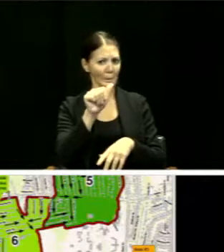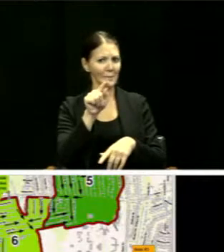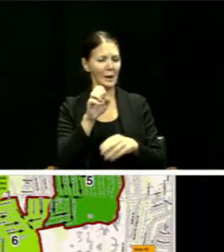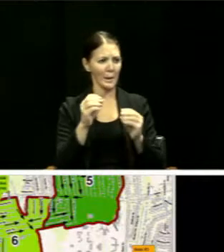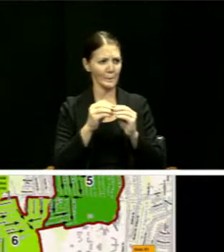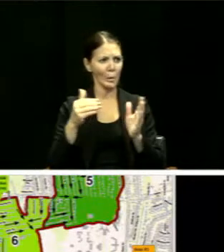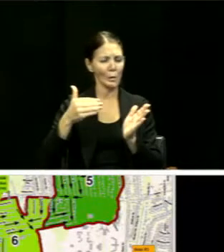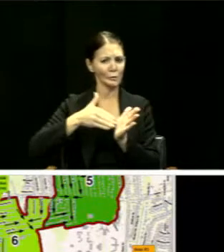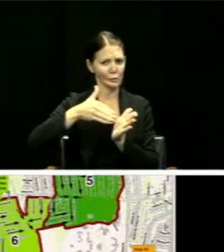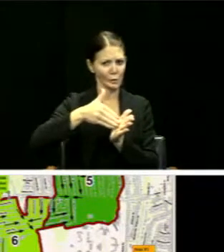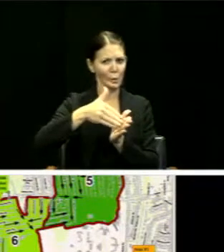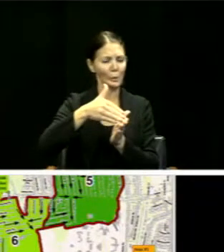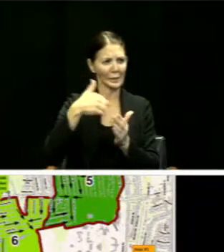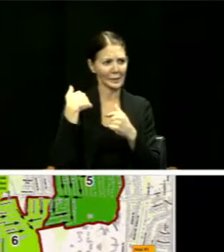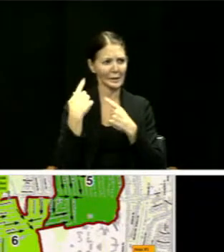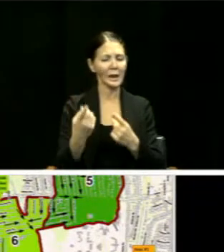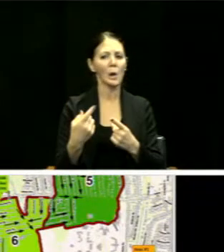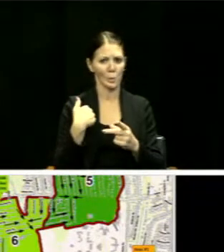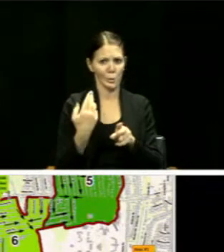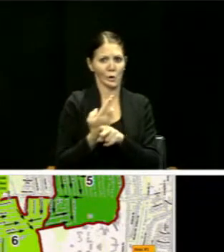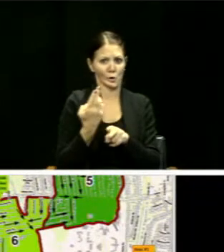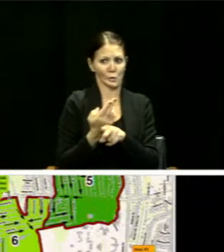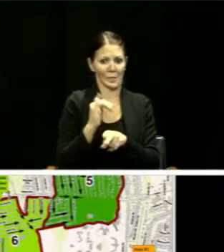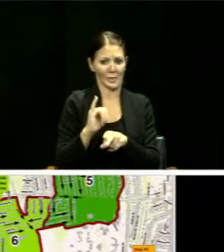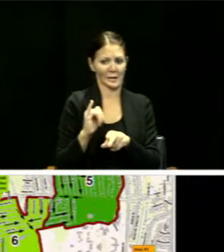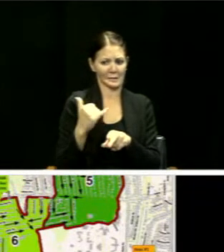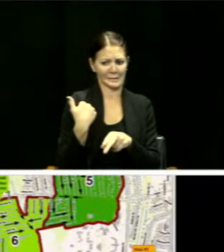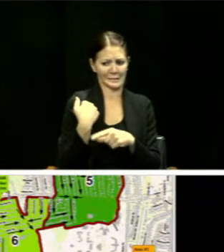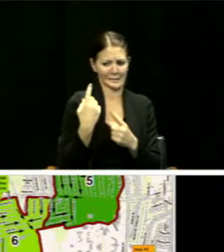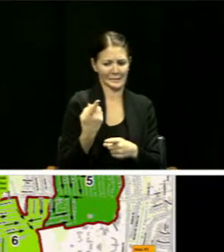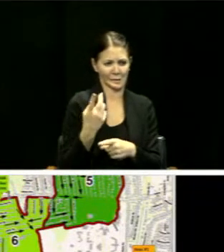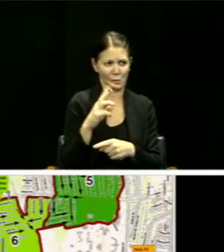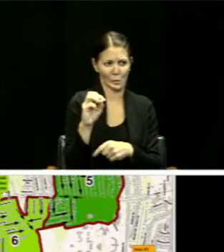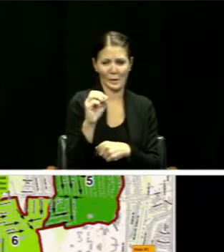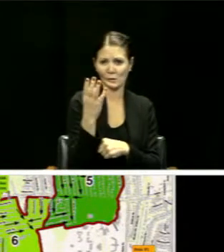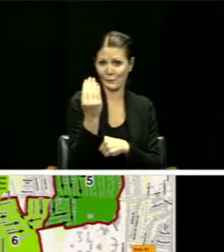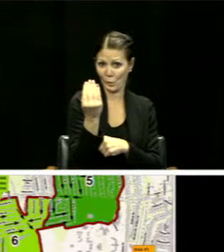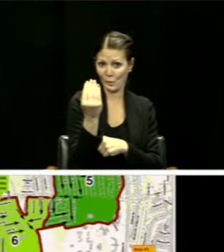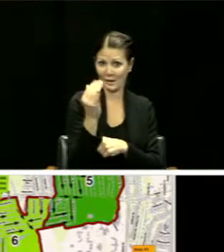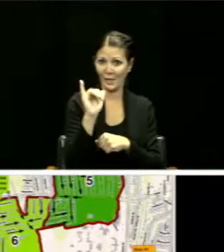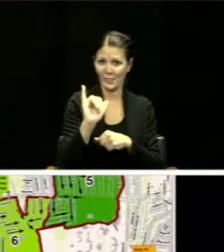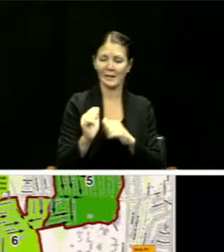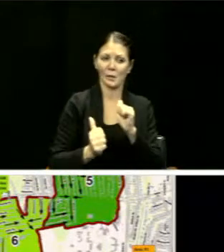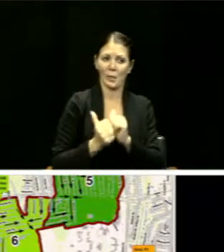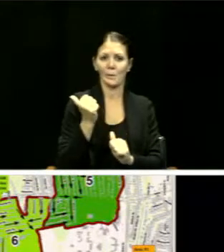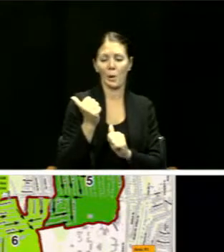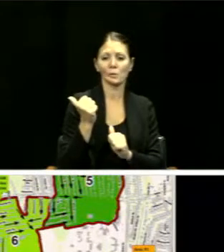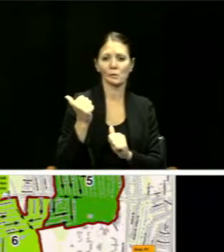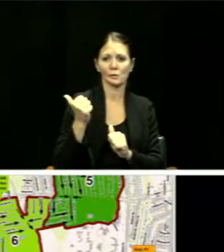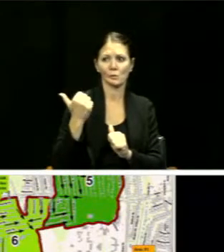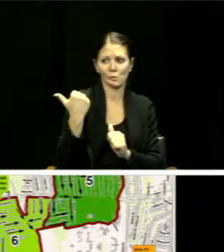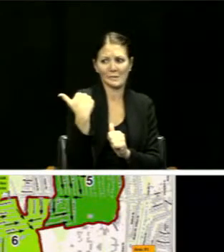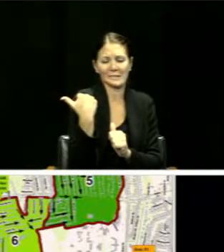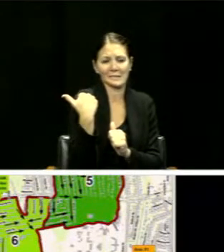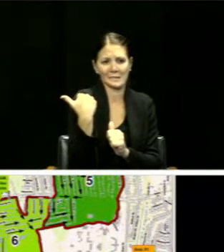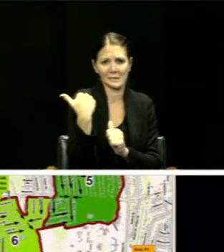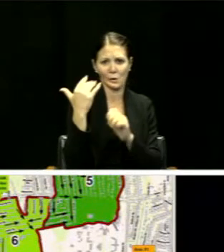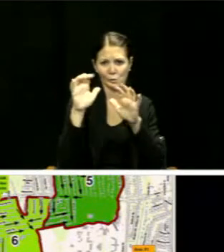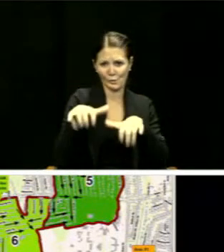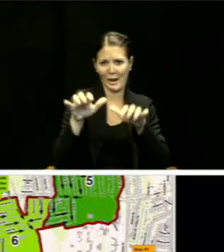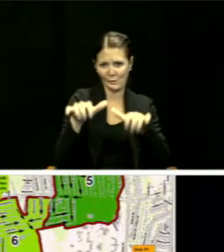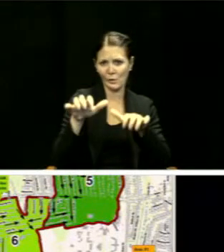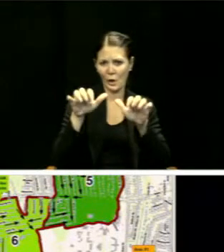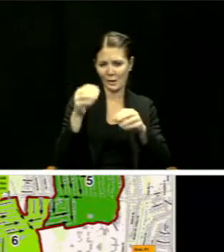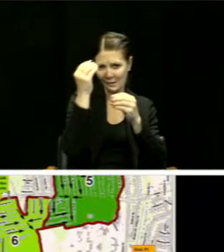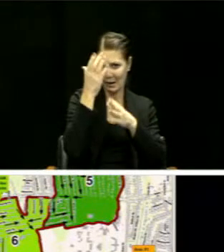the most frequent, it's Atlas 14, and that's the most frequent or recent rainfall data.